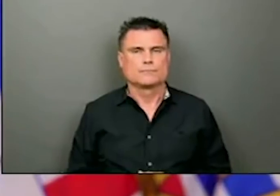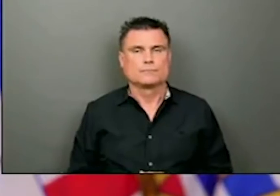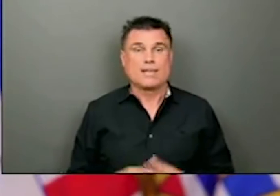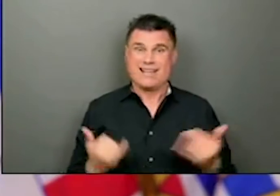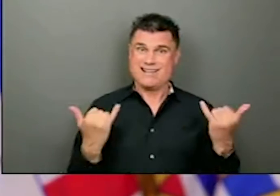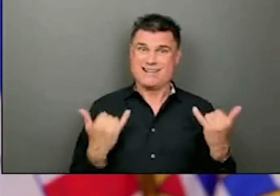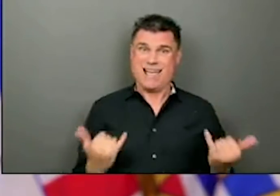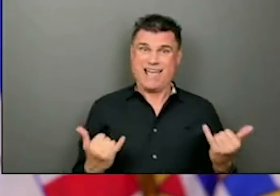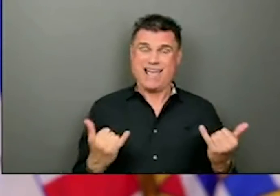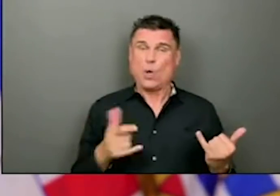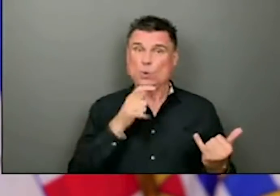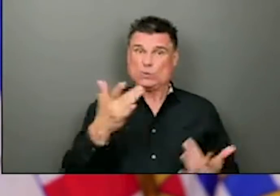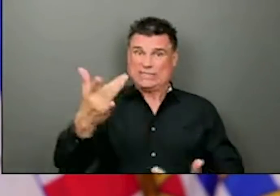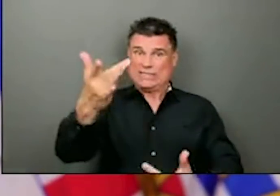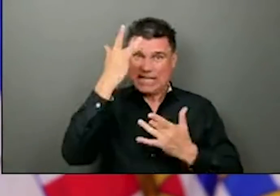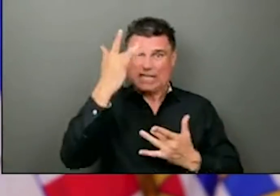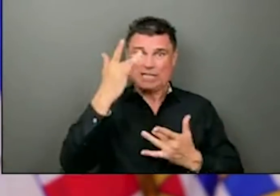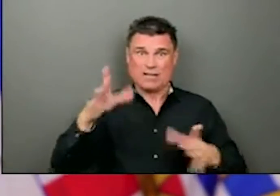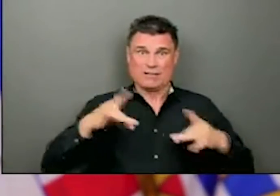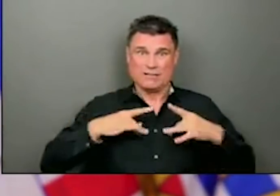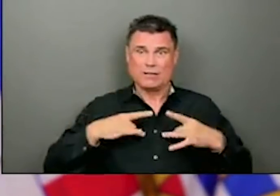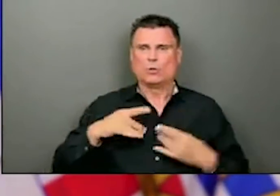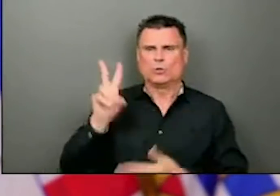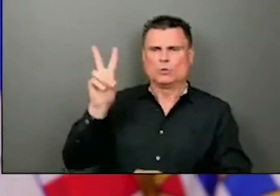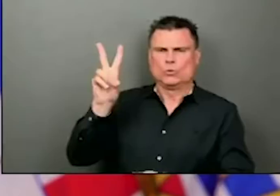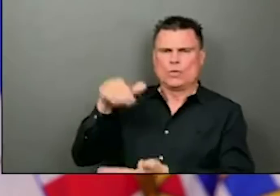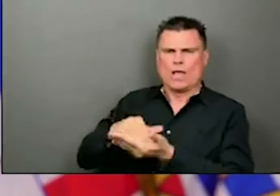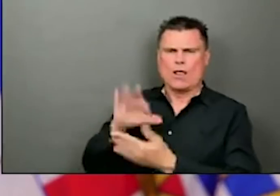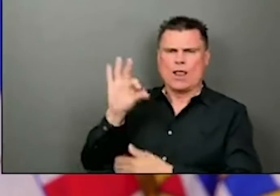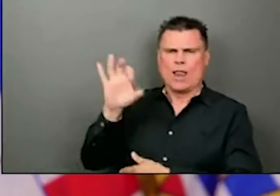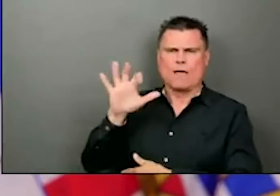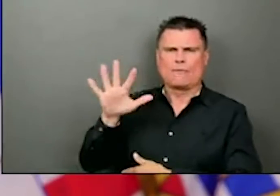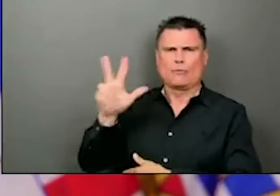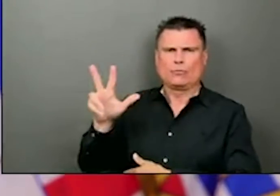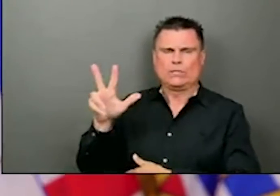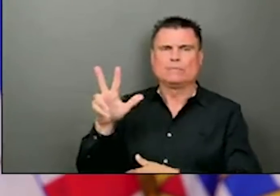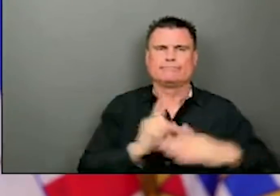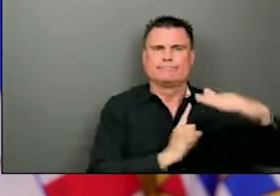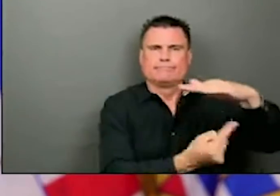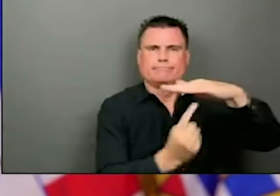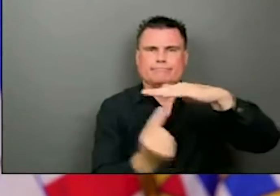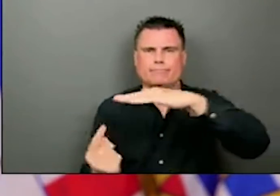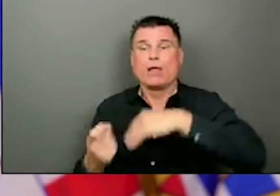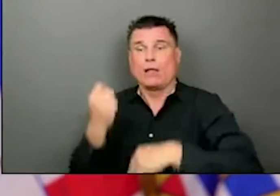are in hospital, 78 people in critical care or ICU, and